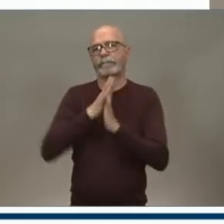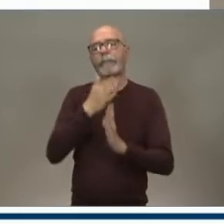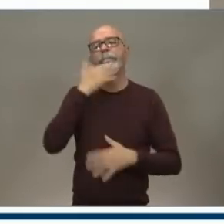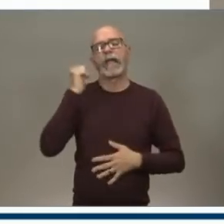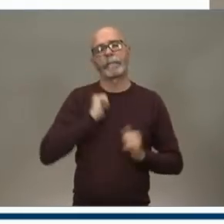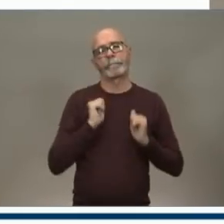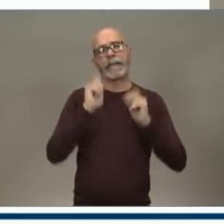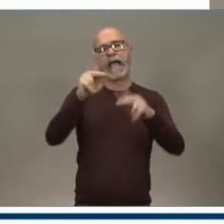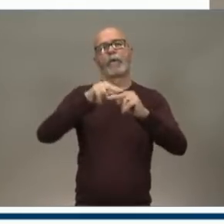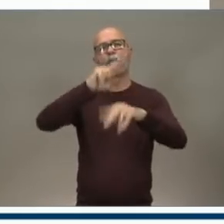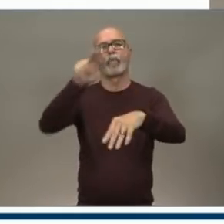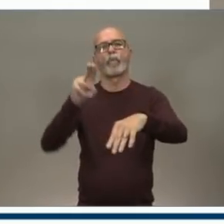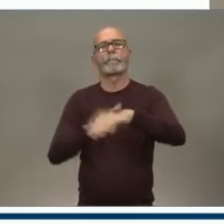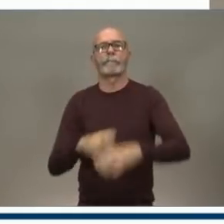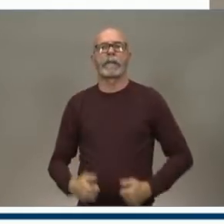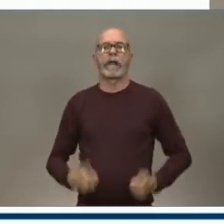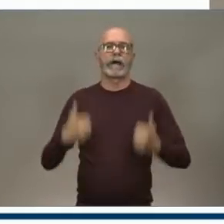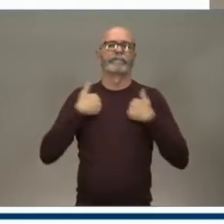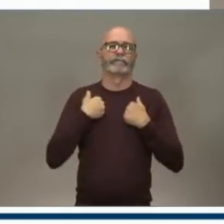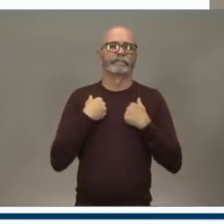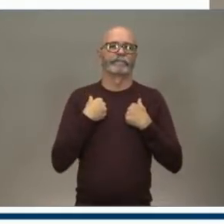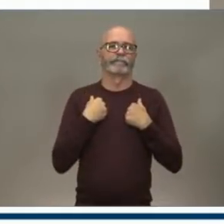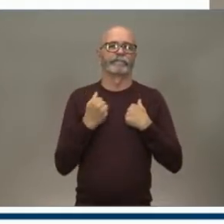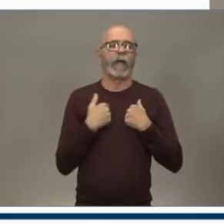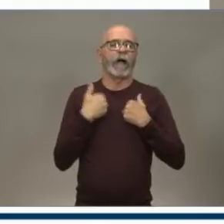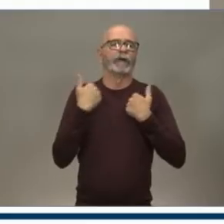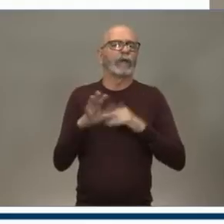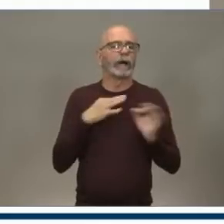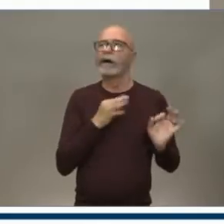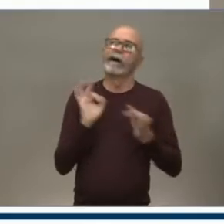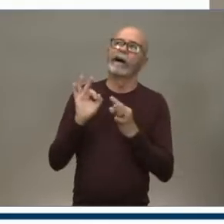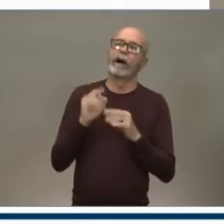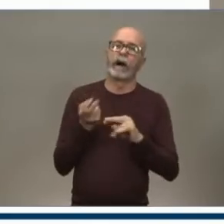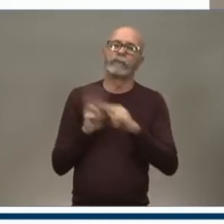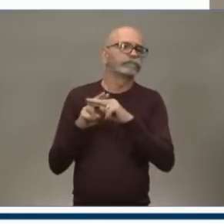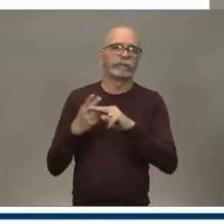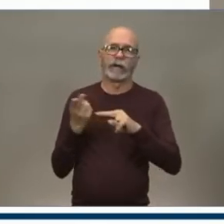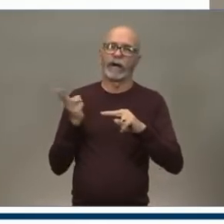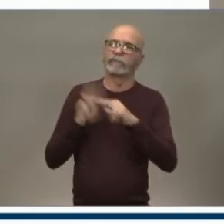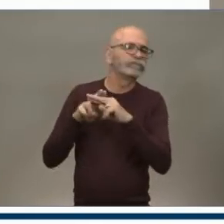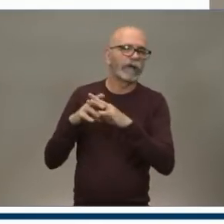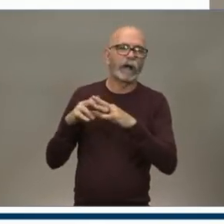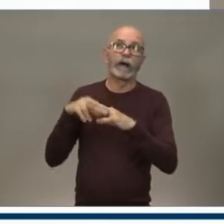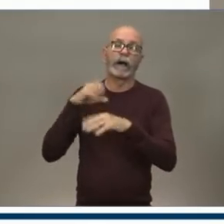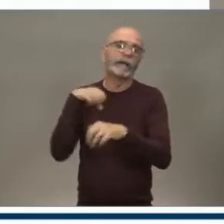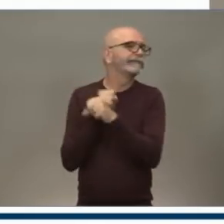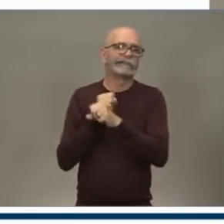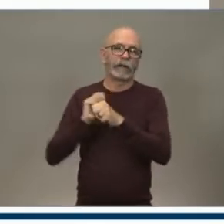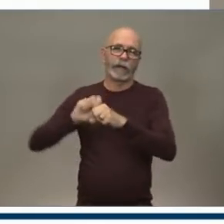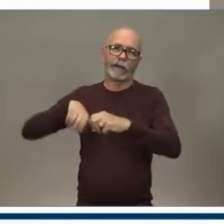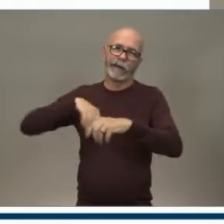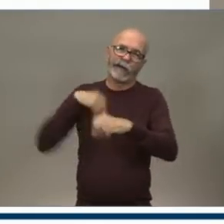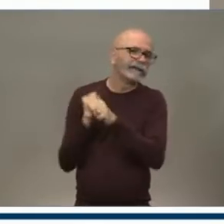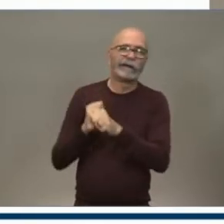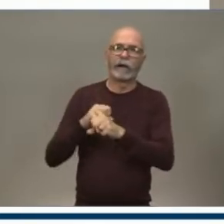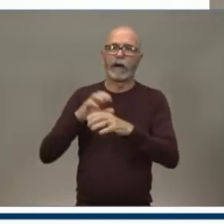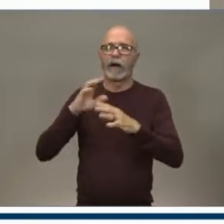if we let it go and then we have to have a much longer, much more difficult journey with